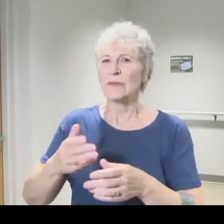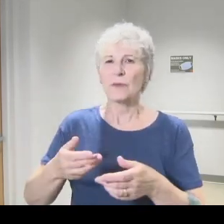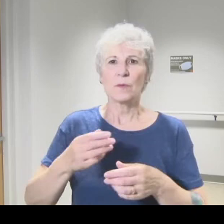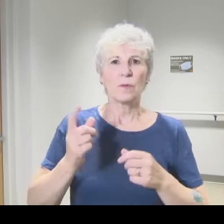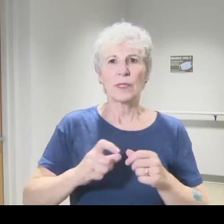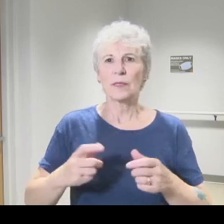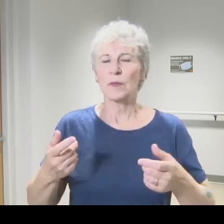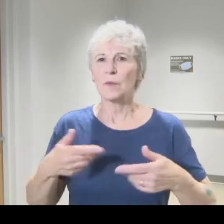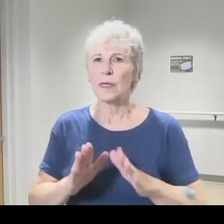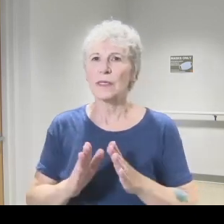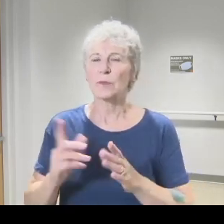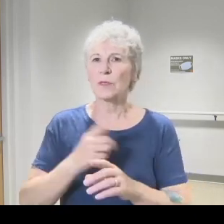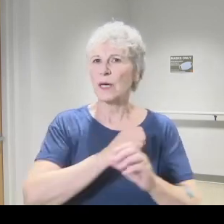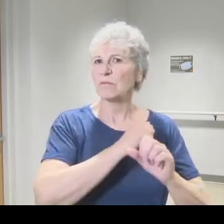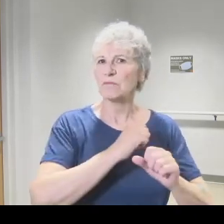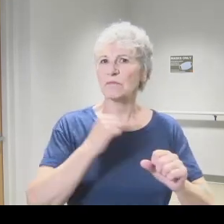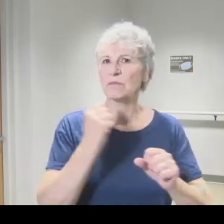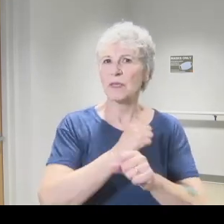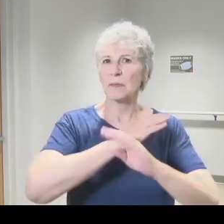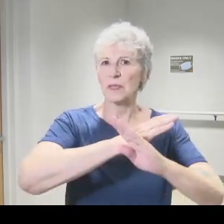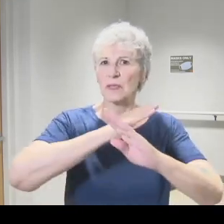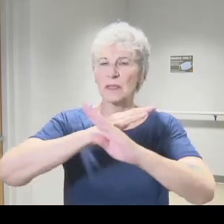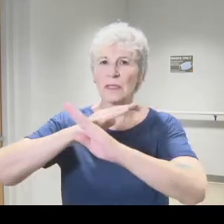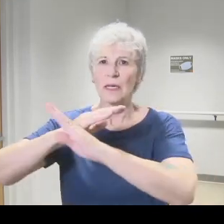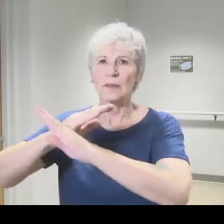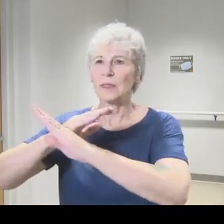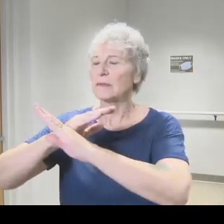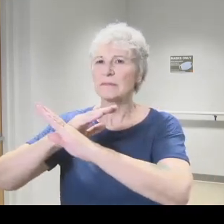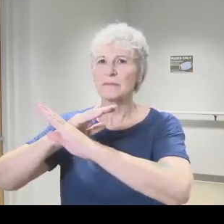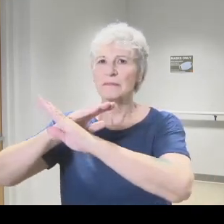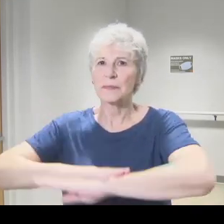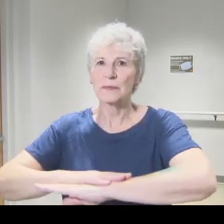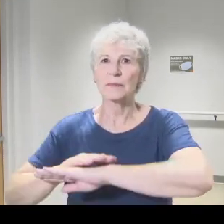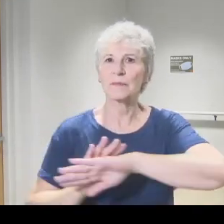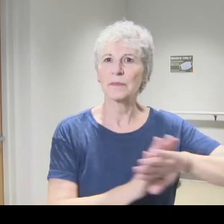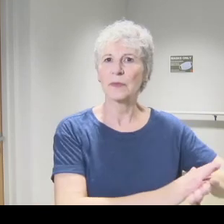the work that you have them to do, Lord God, but instead your kingdom be advanced through the work that they bring.